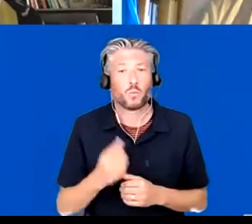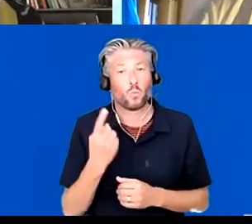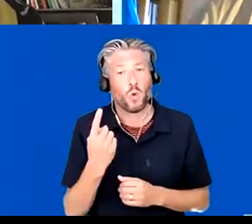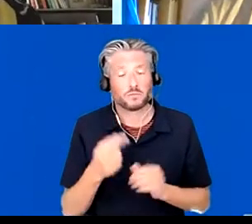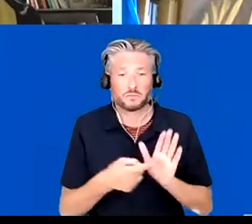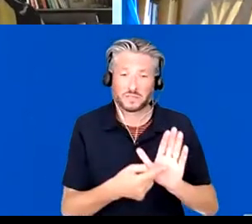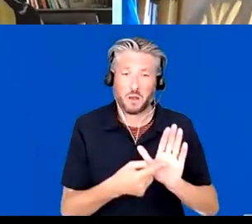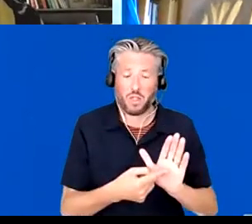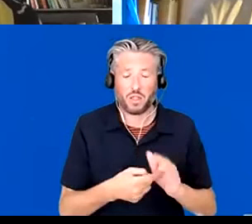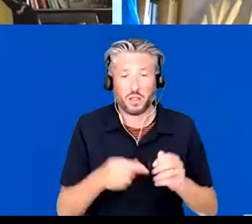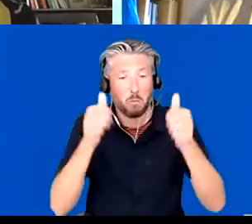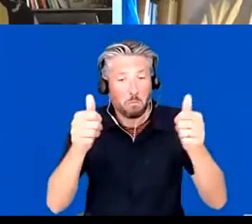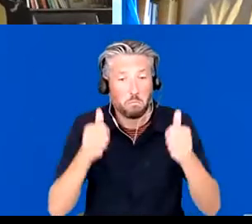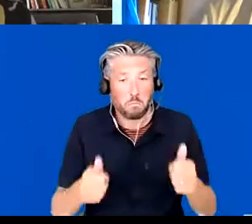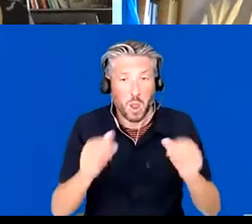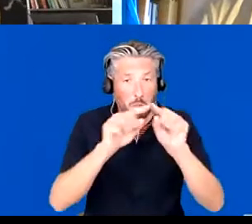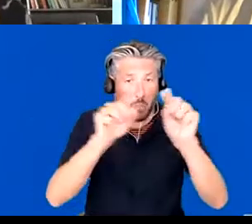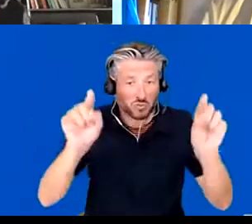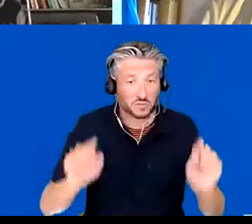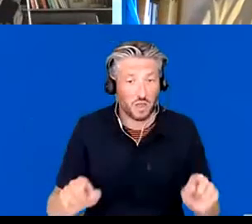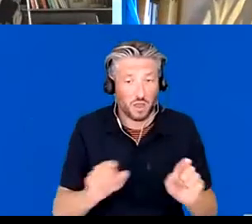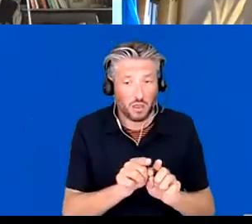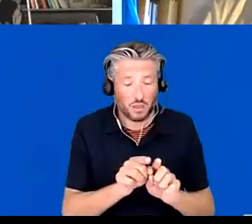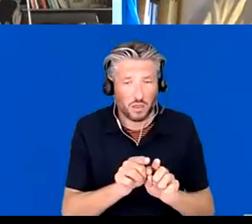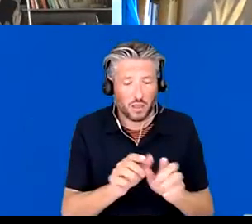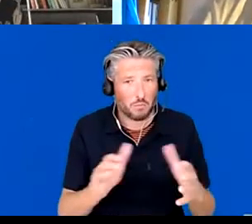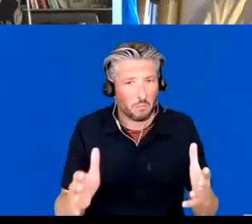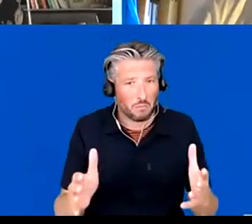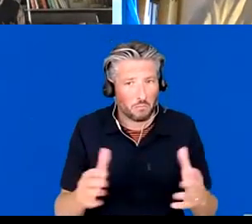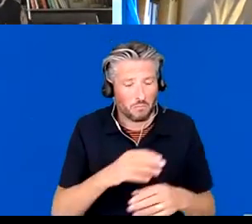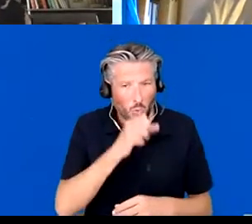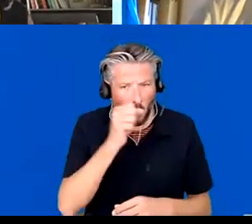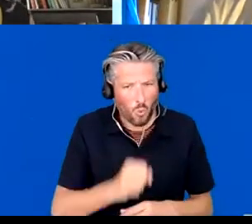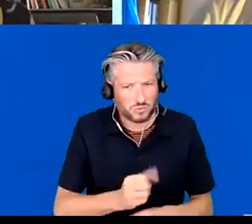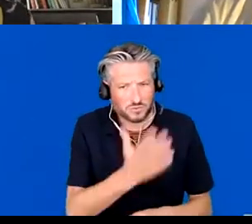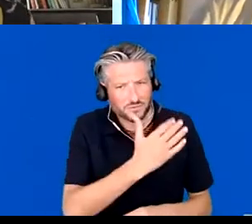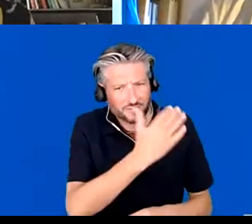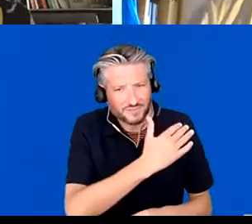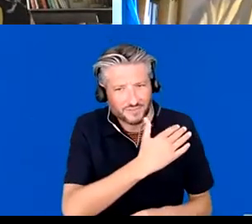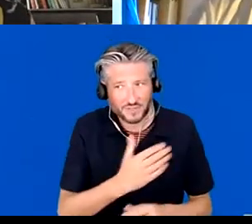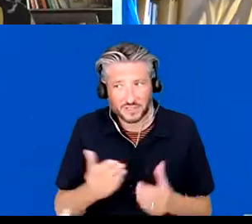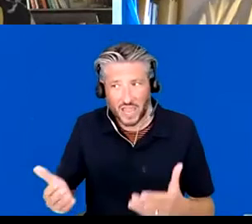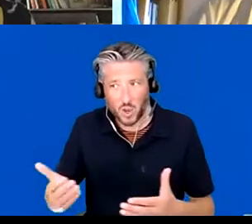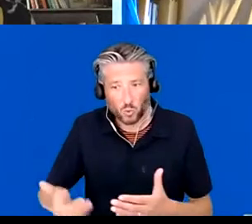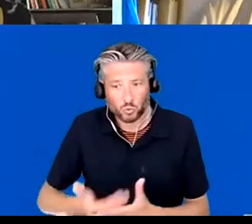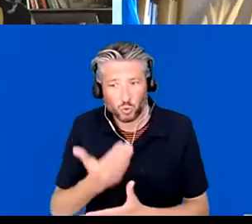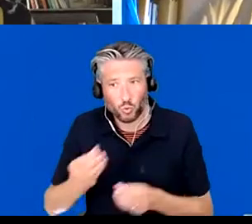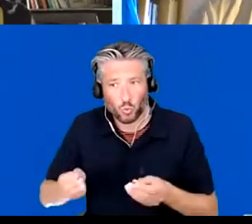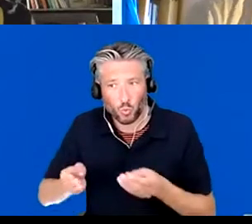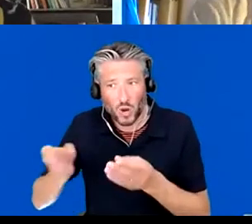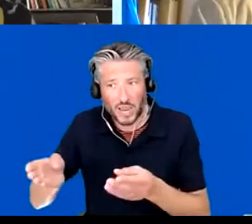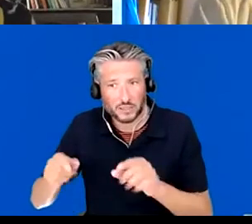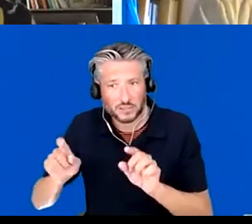need poster sessions anymore in a digital space. At least you now have the option of organizing a conference without this. And so I think sort